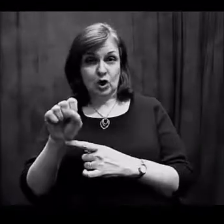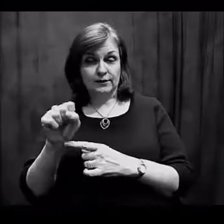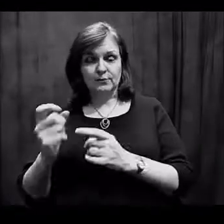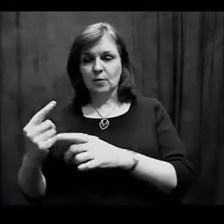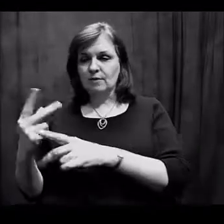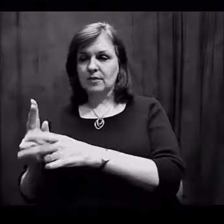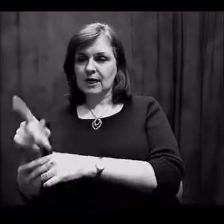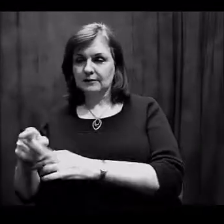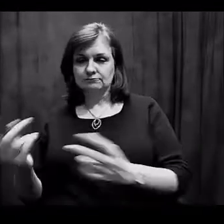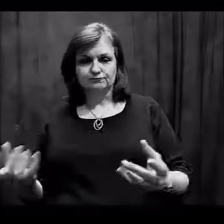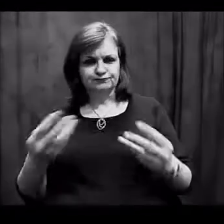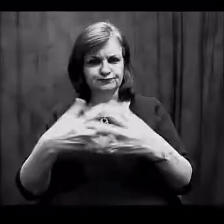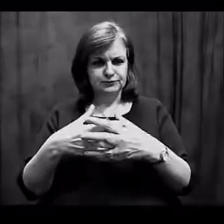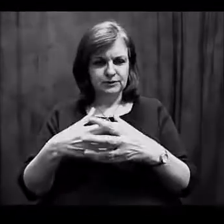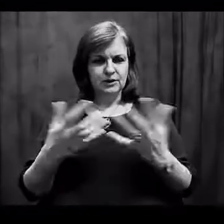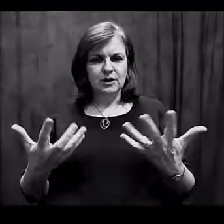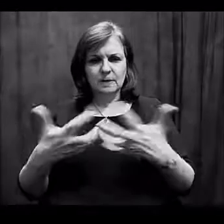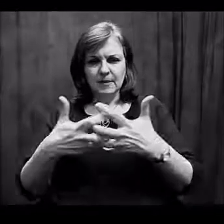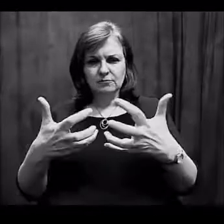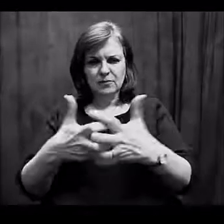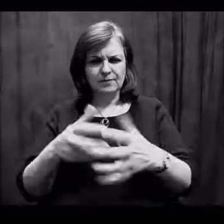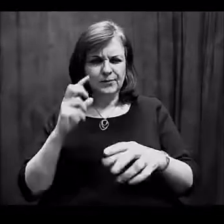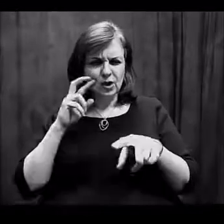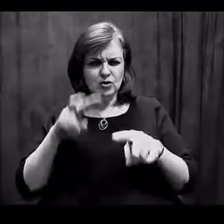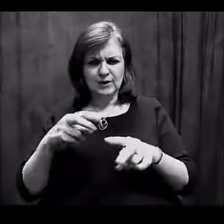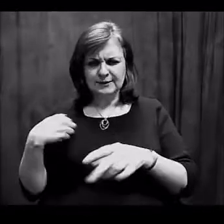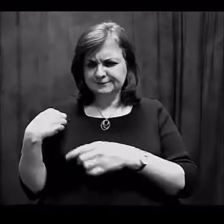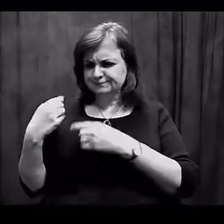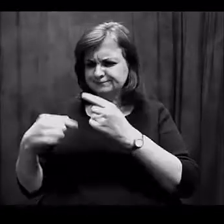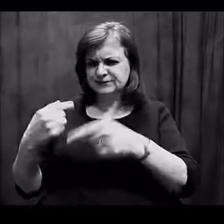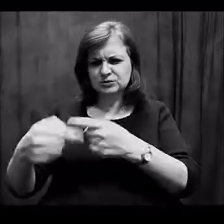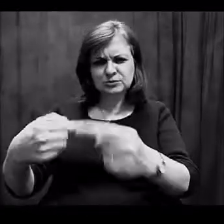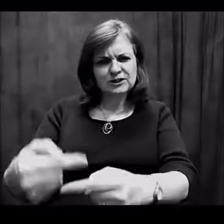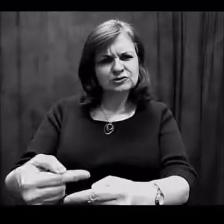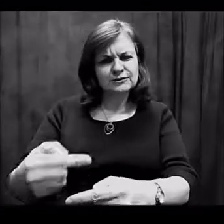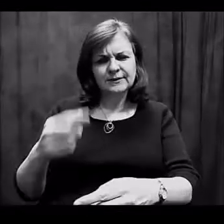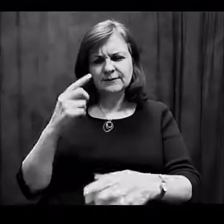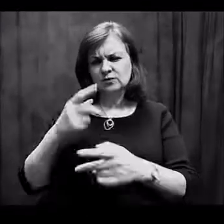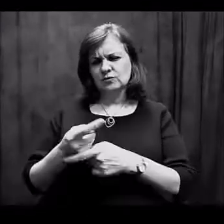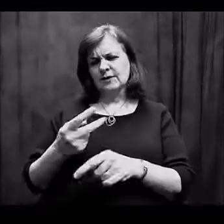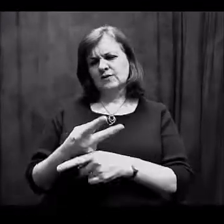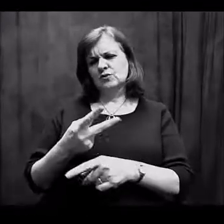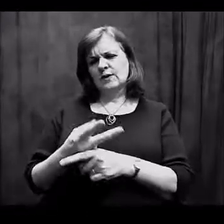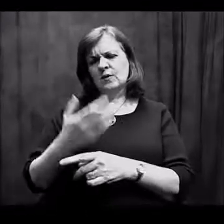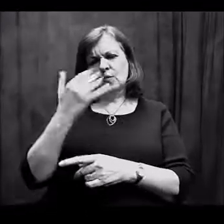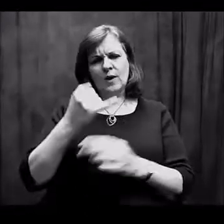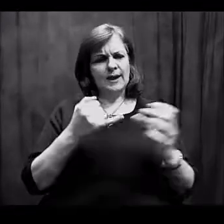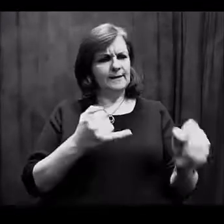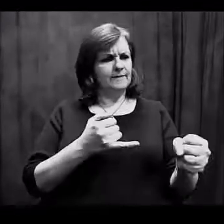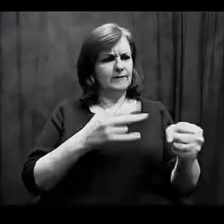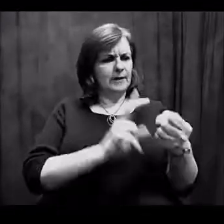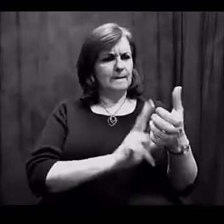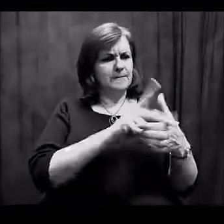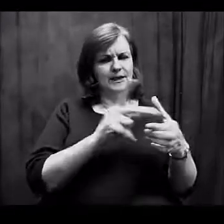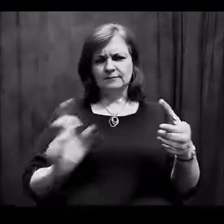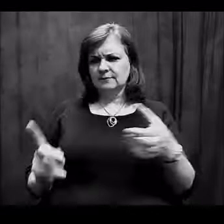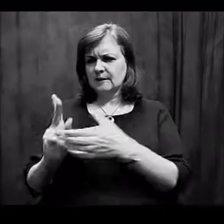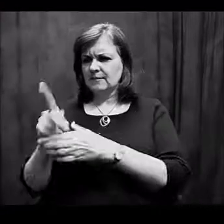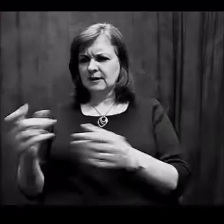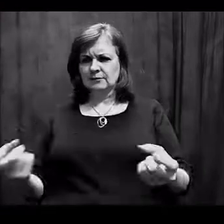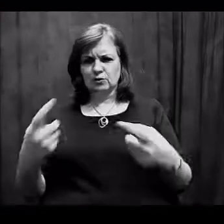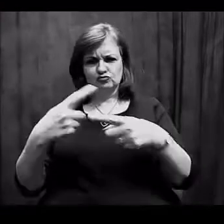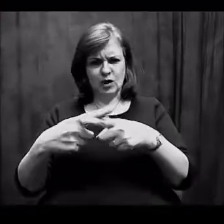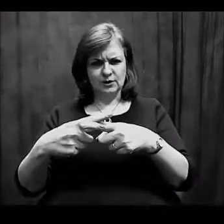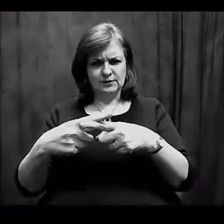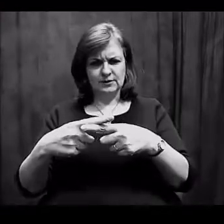plants, pollinating plants, looking at generations of plants, and trying to understand why, when you crossed